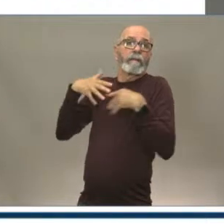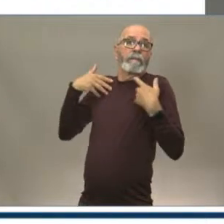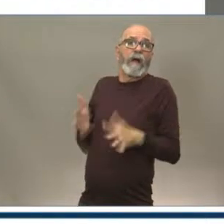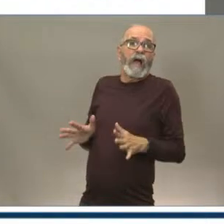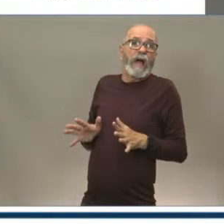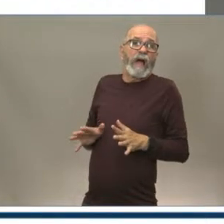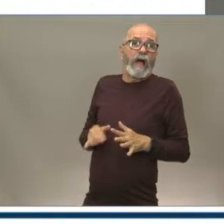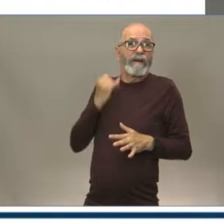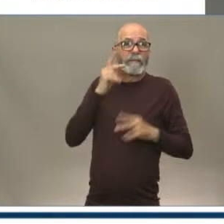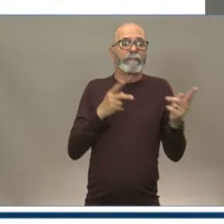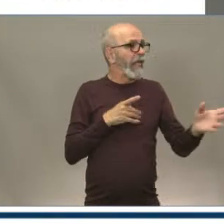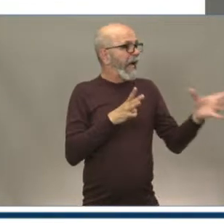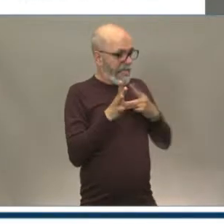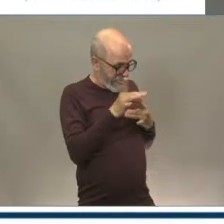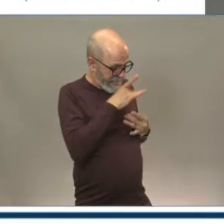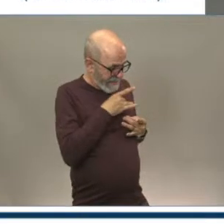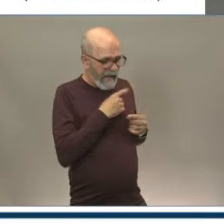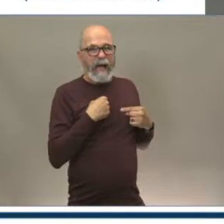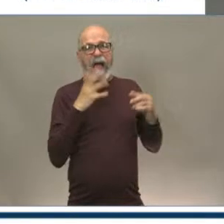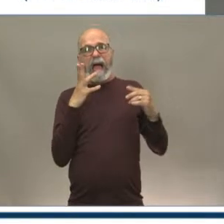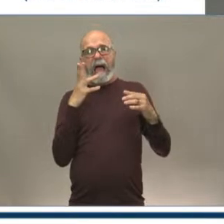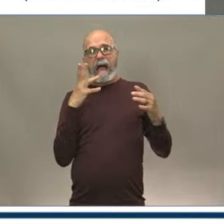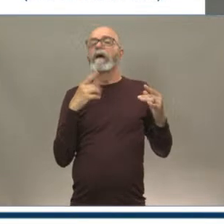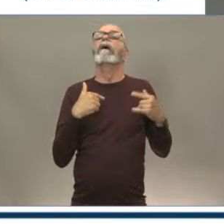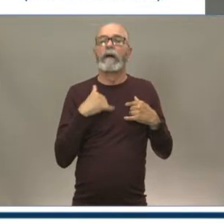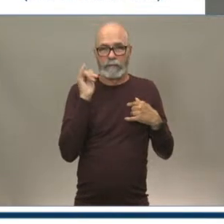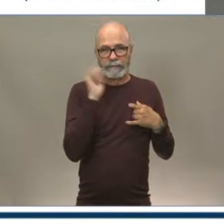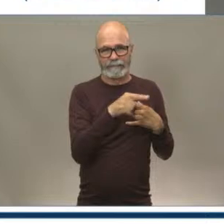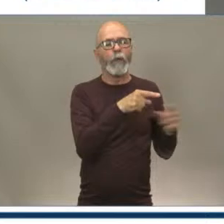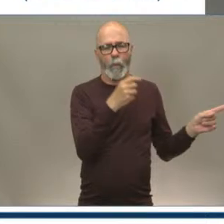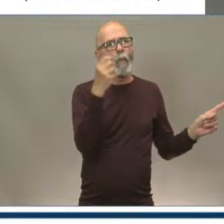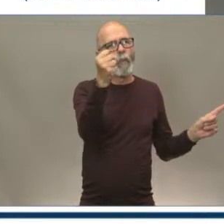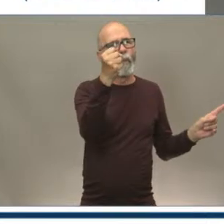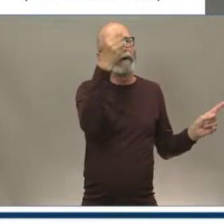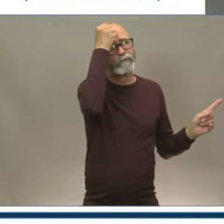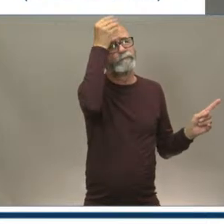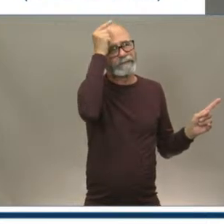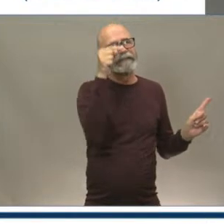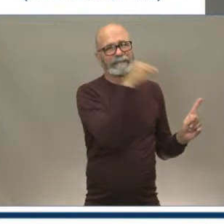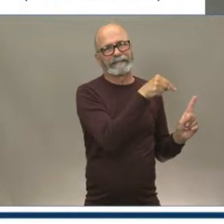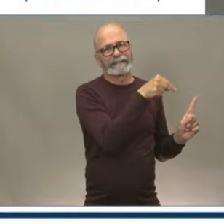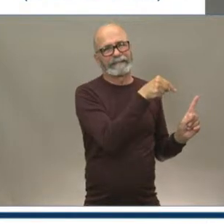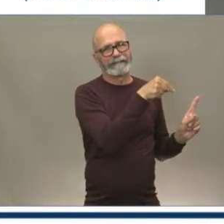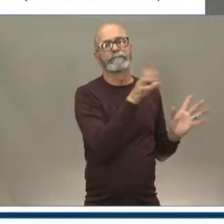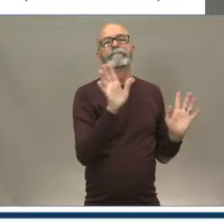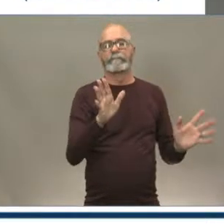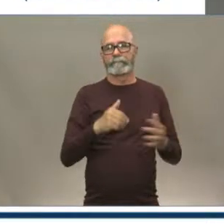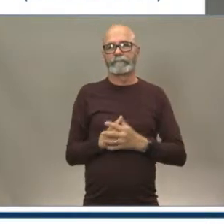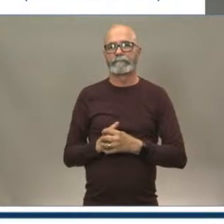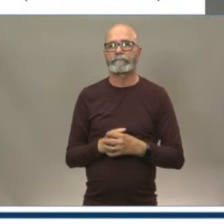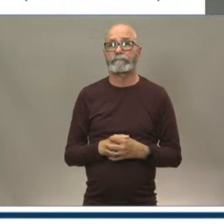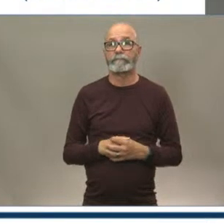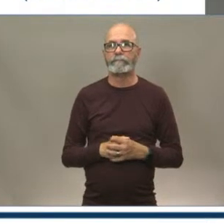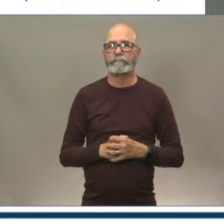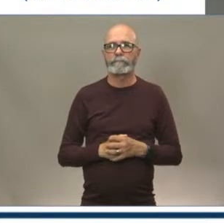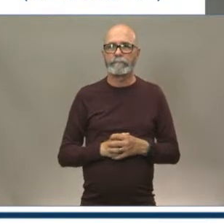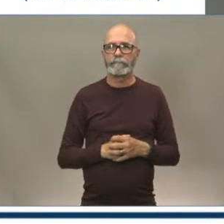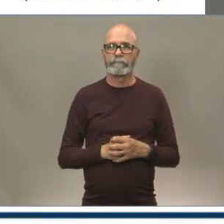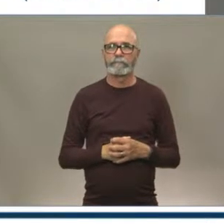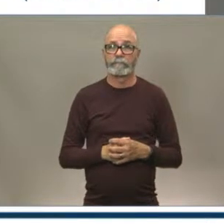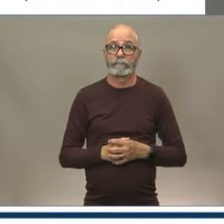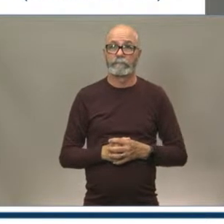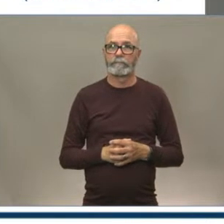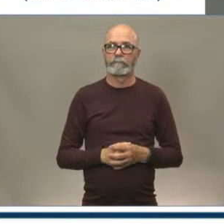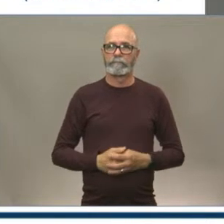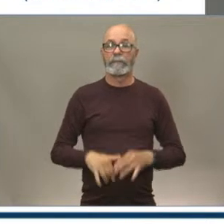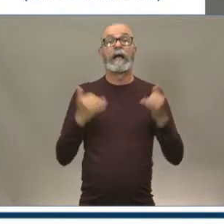tests, you need to go through one of the alternatives through a pop-up site. We are in a serious outbreak